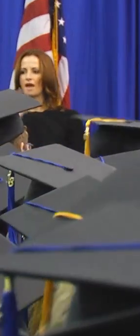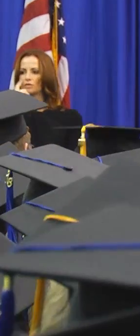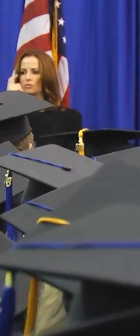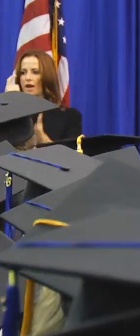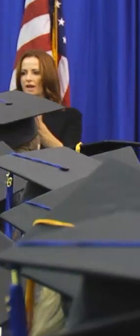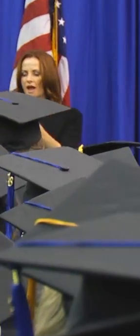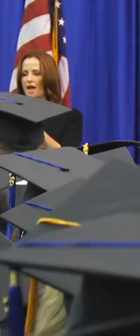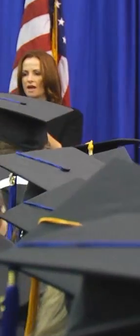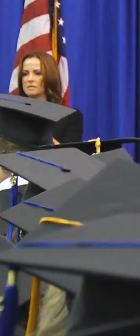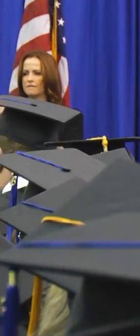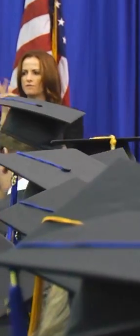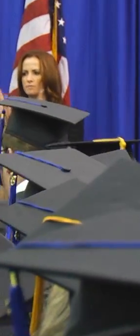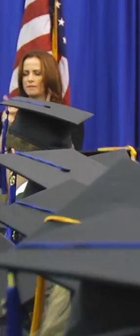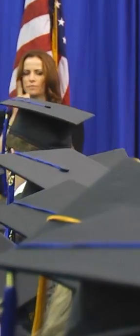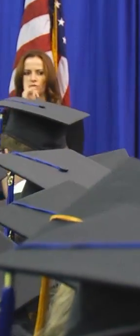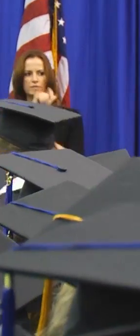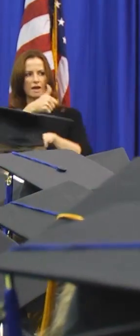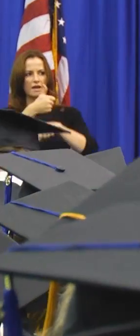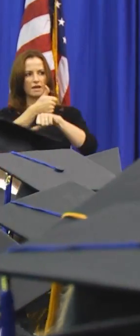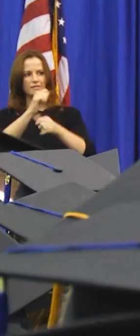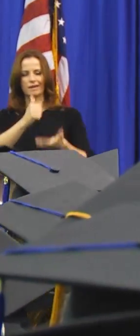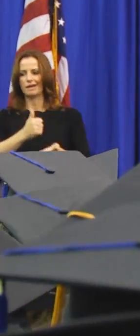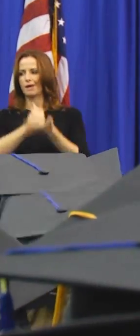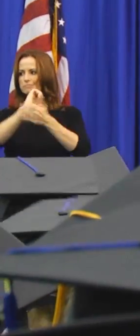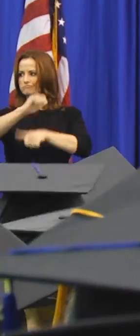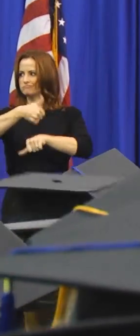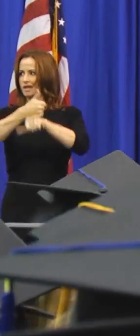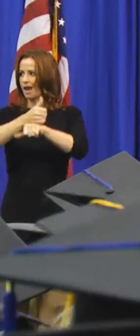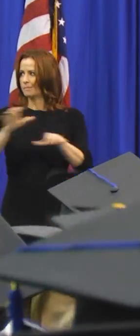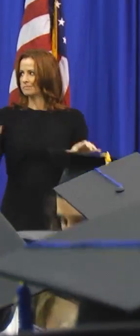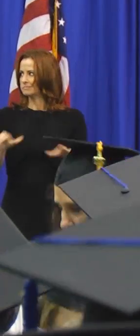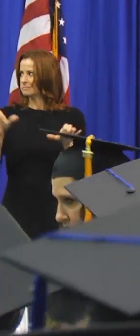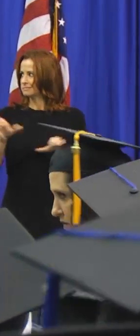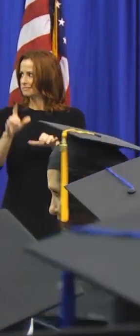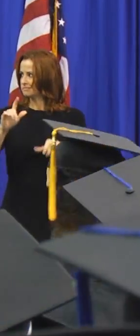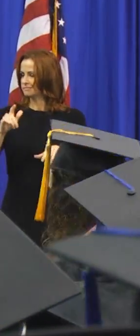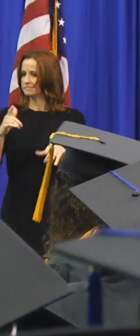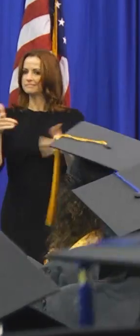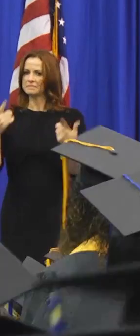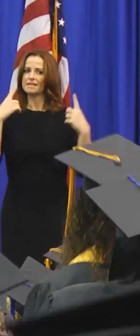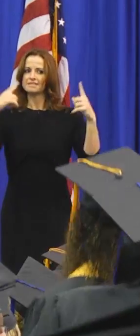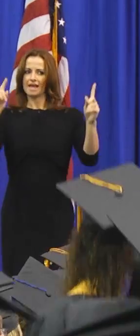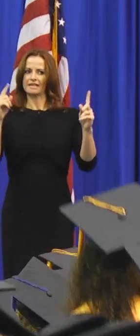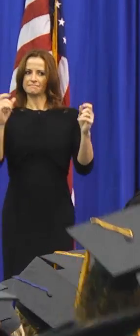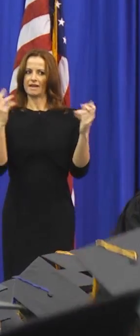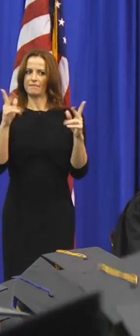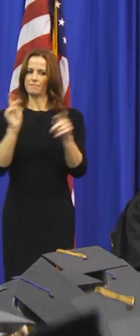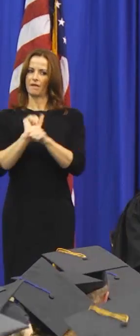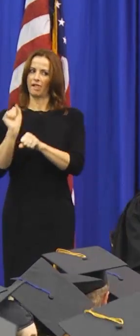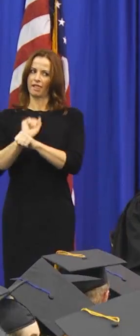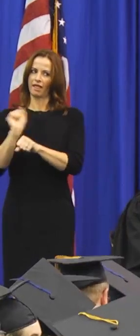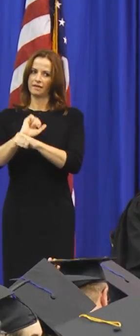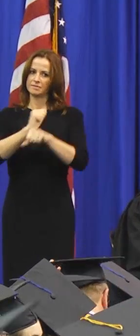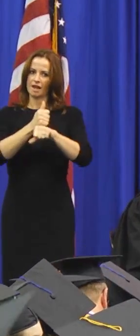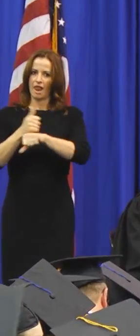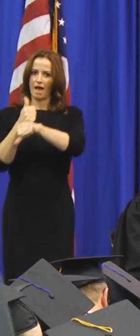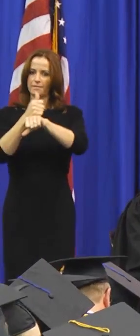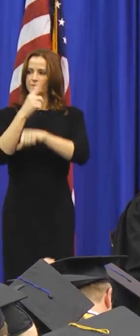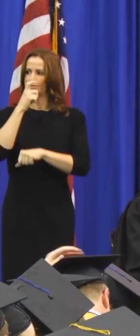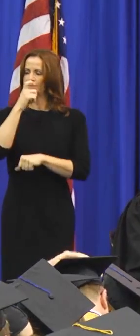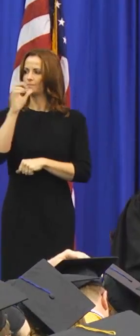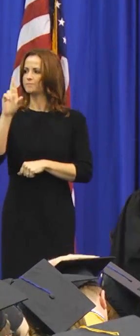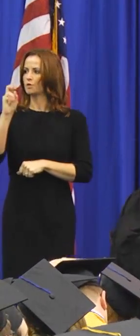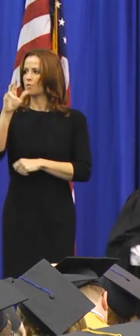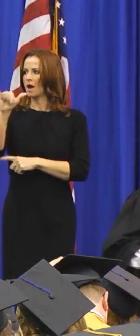recognize those who worked very hard to make this commencement such a success. Ronnie